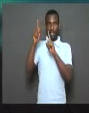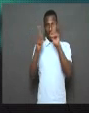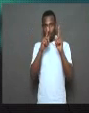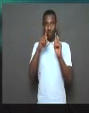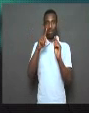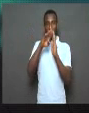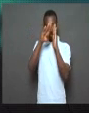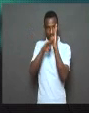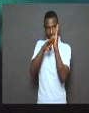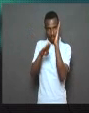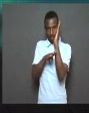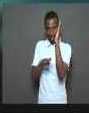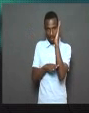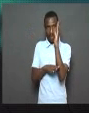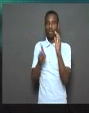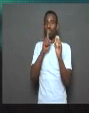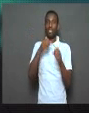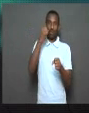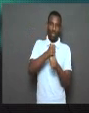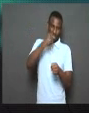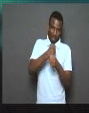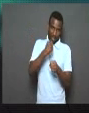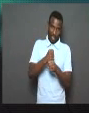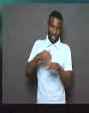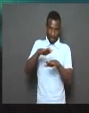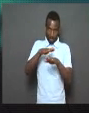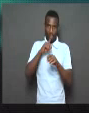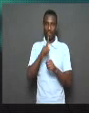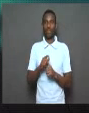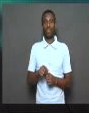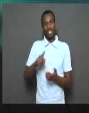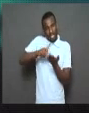pressure decreases as work is applied.